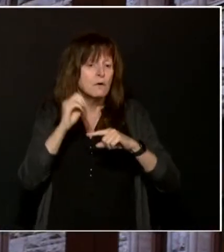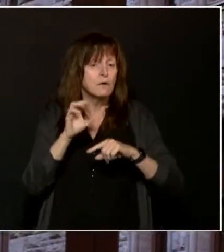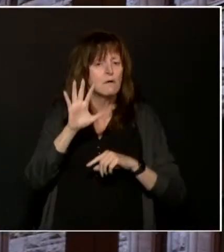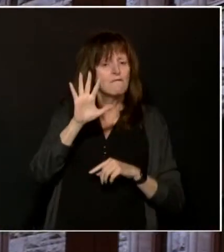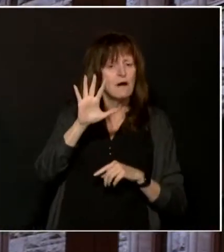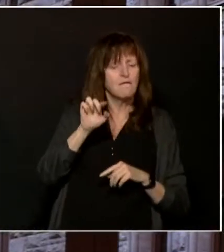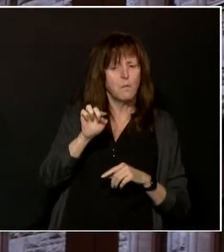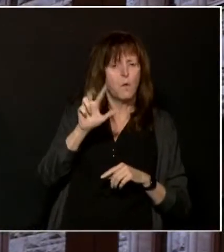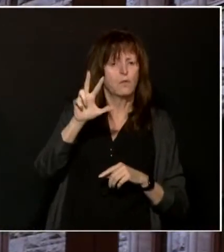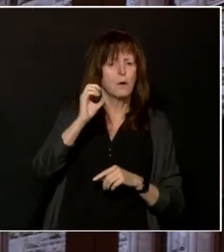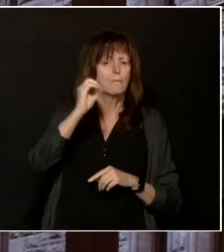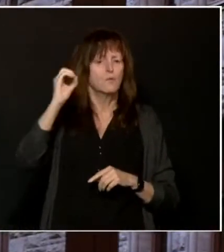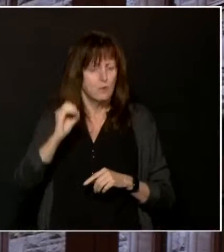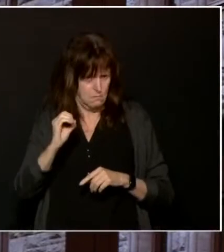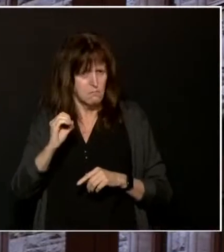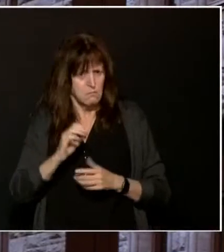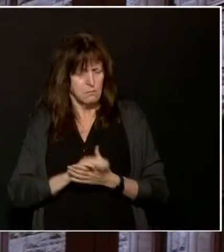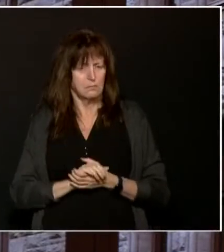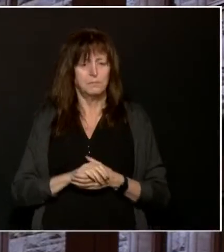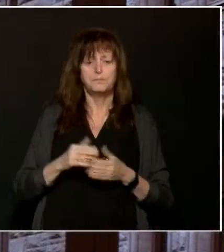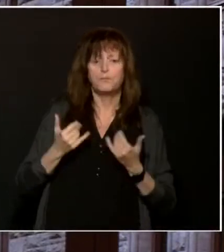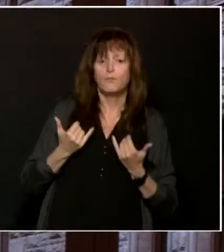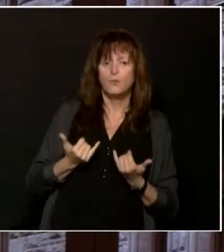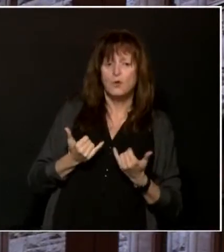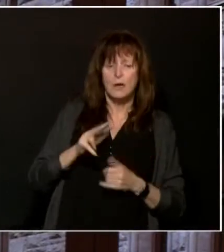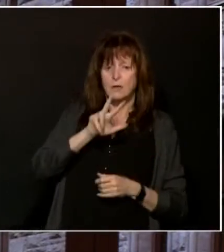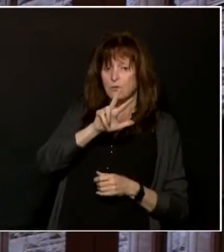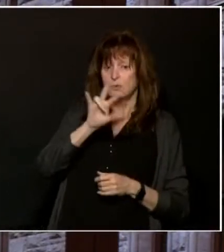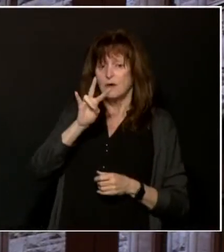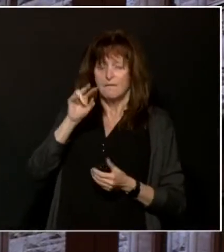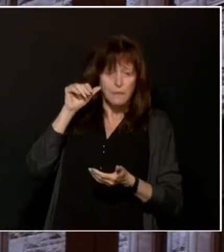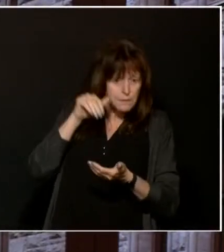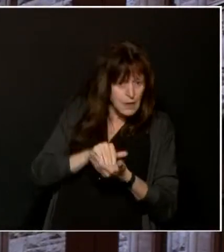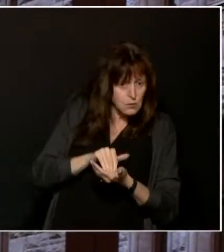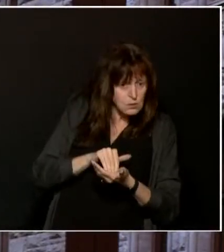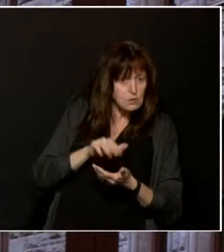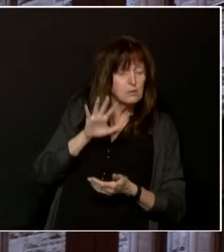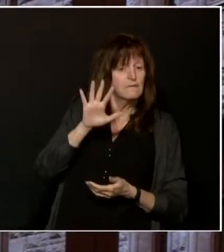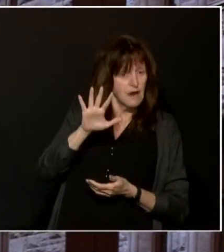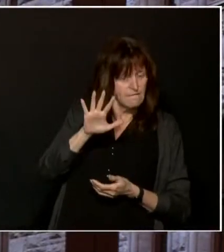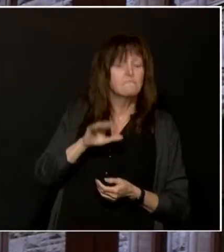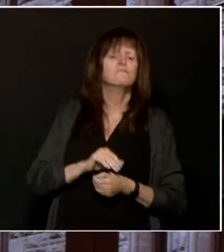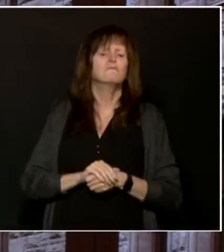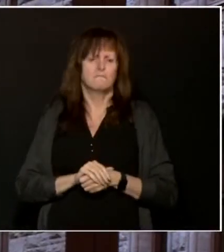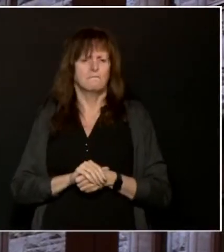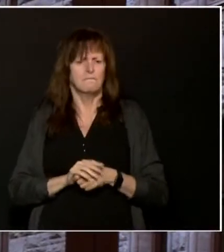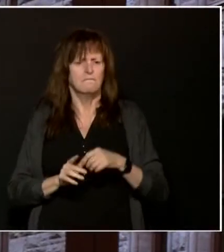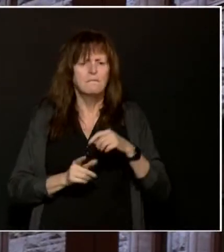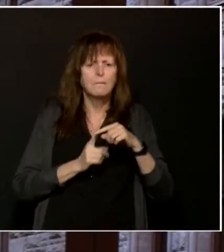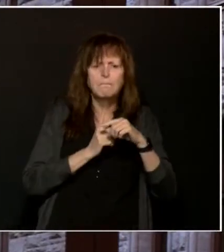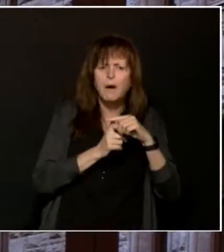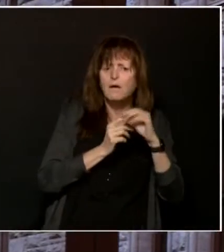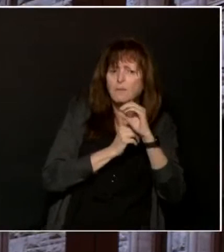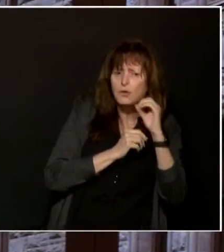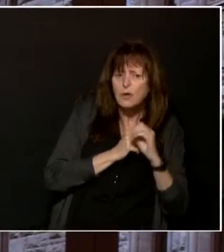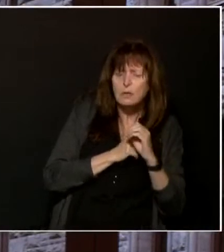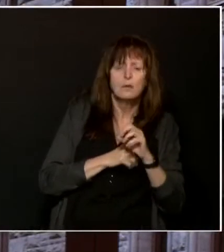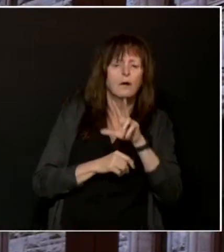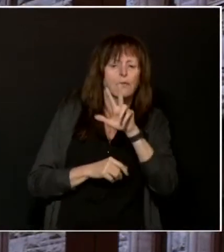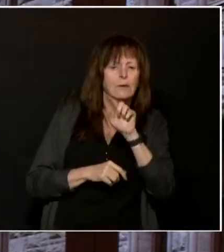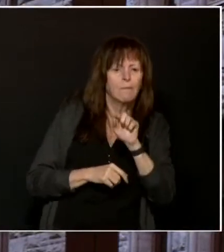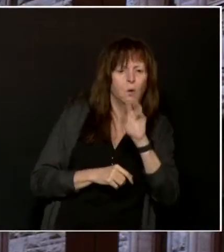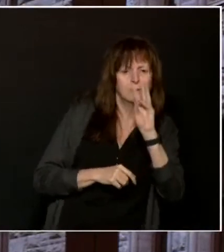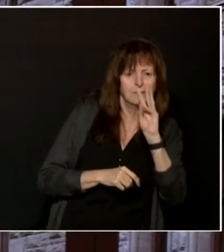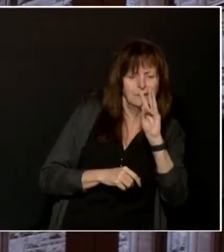today we were processing 37,705 tests, but the positivity was dropped down to 3.6%. This is